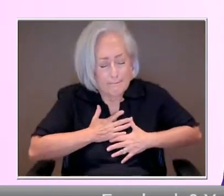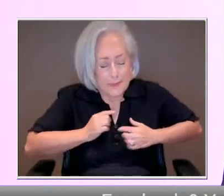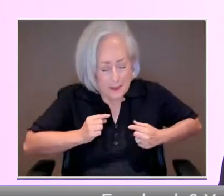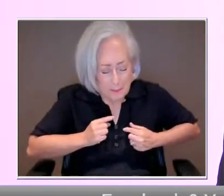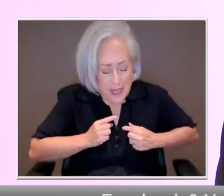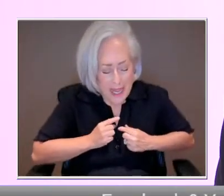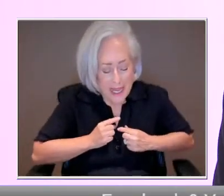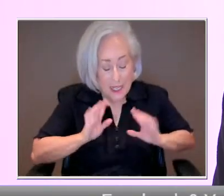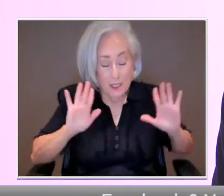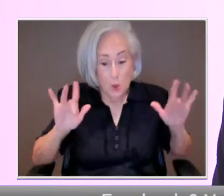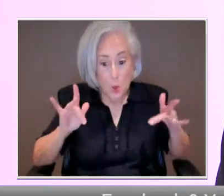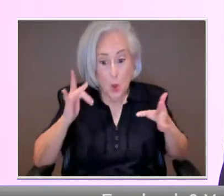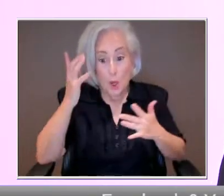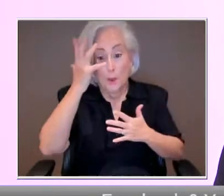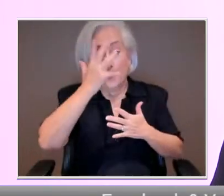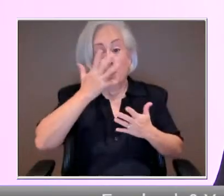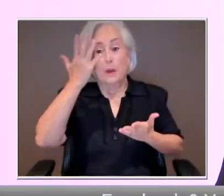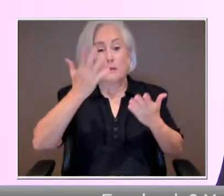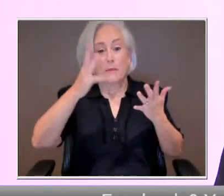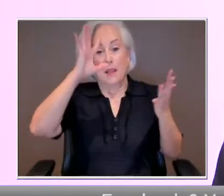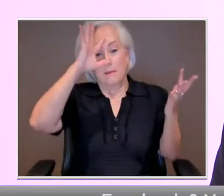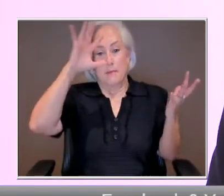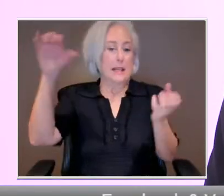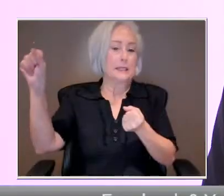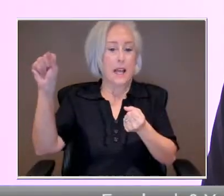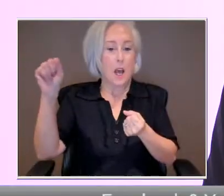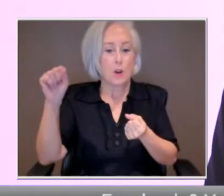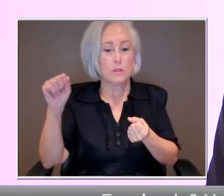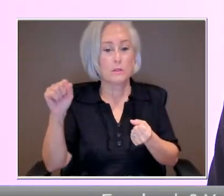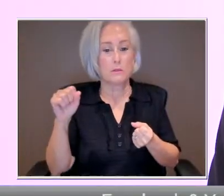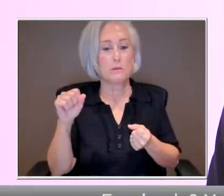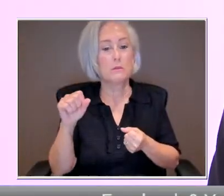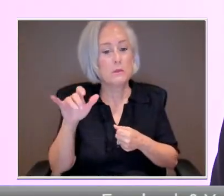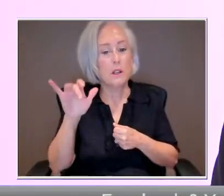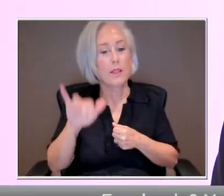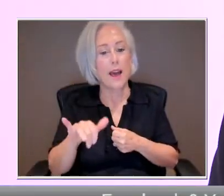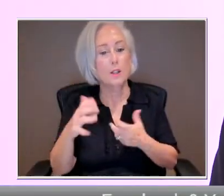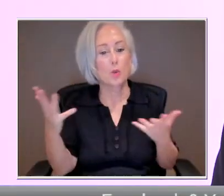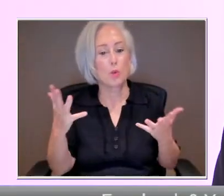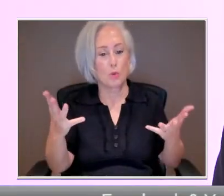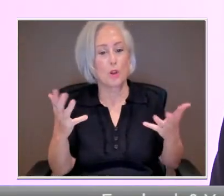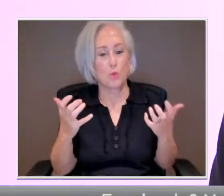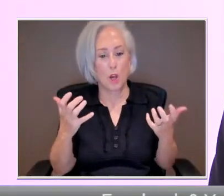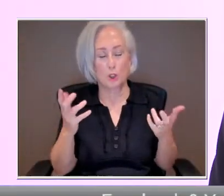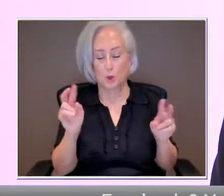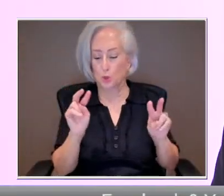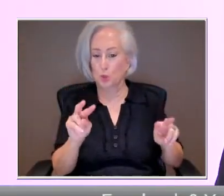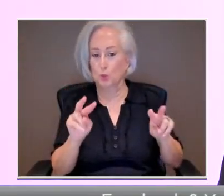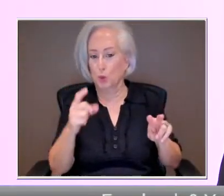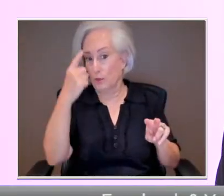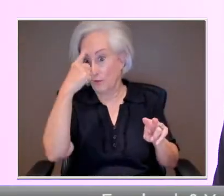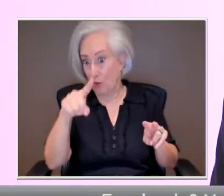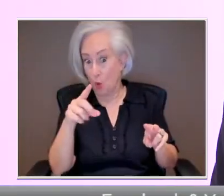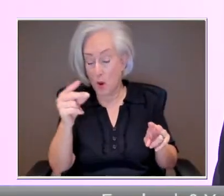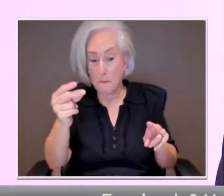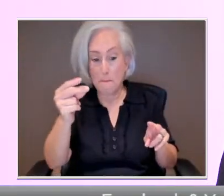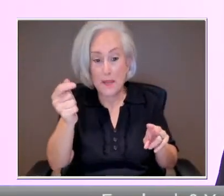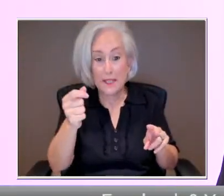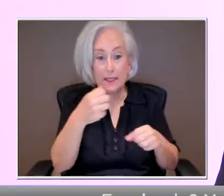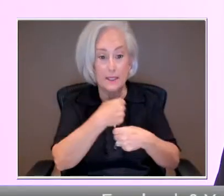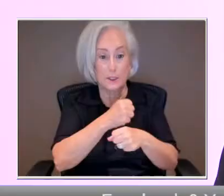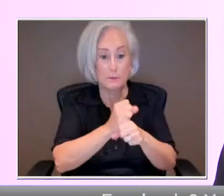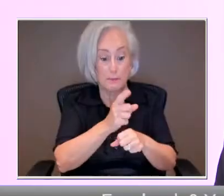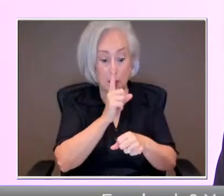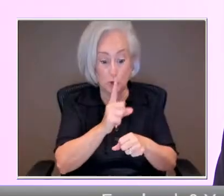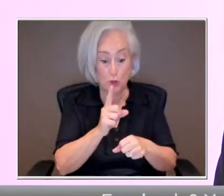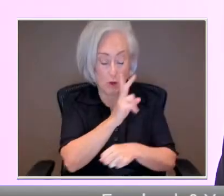like you might end up passing out. Those are the ones that we want to look out for, you know, immediately, to make sure that the patient is not only safe, but